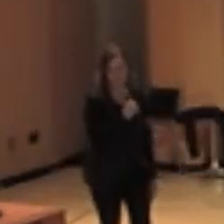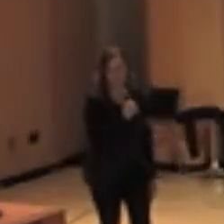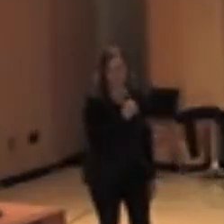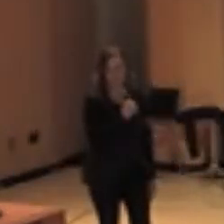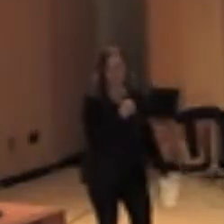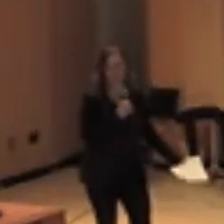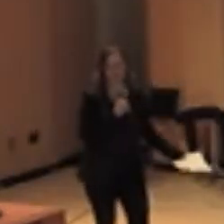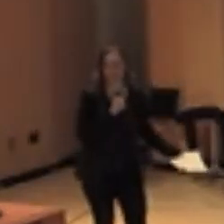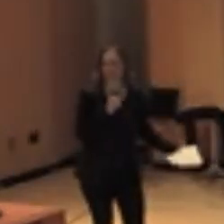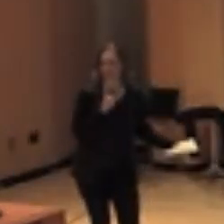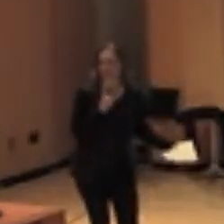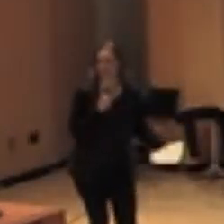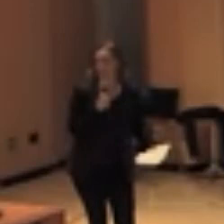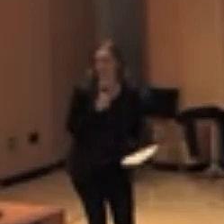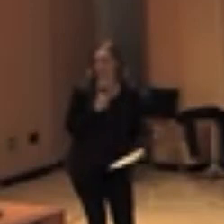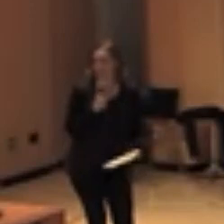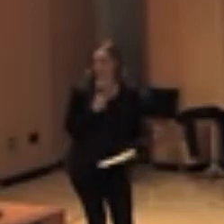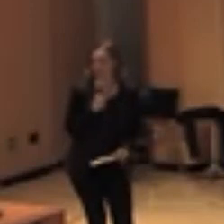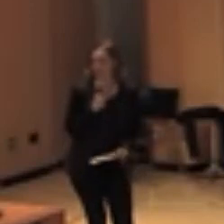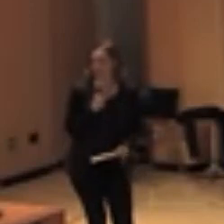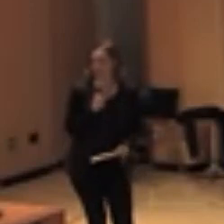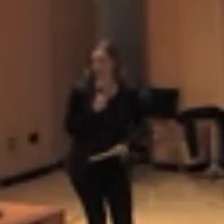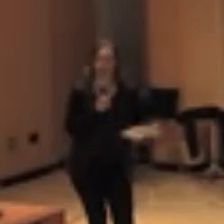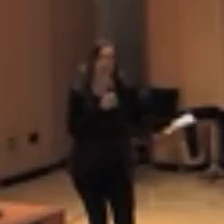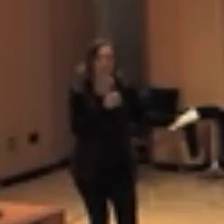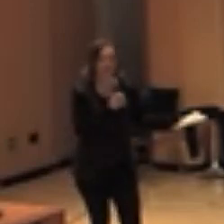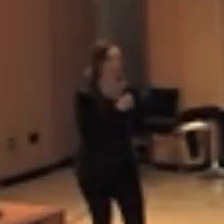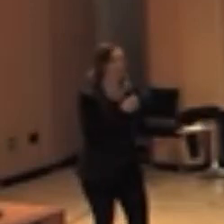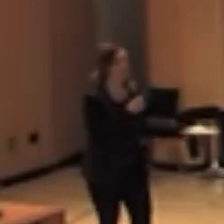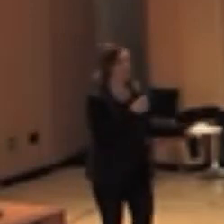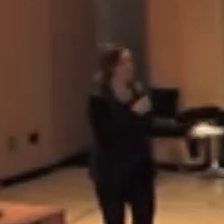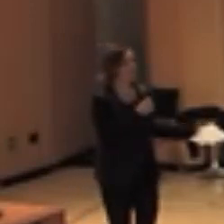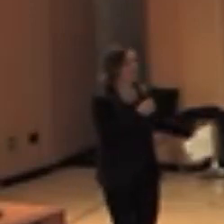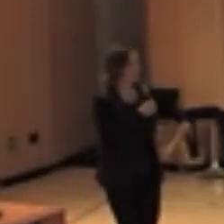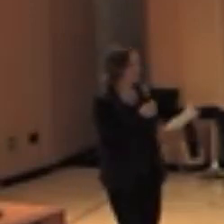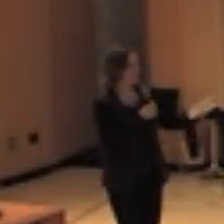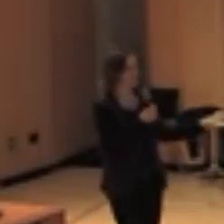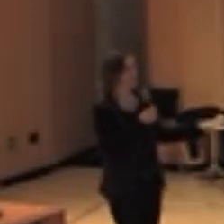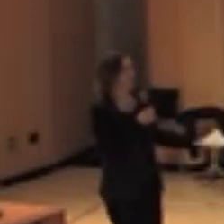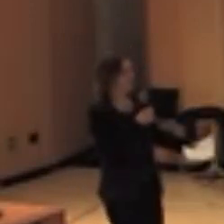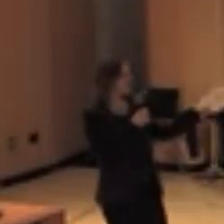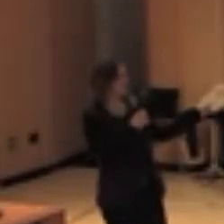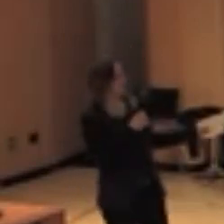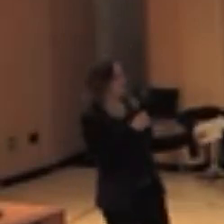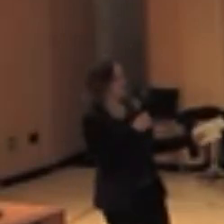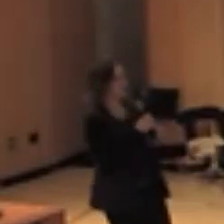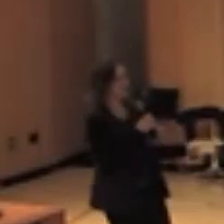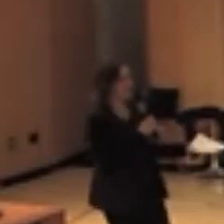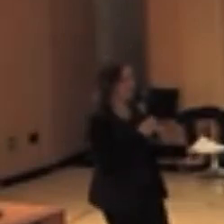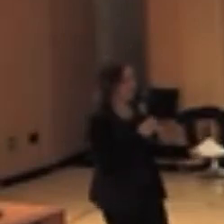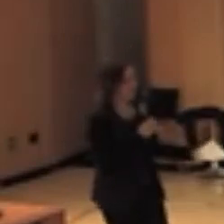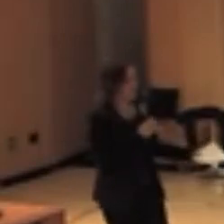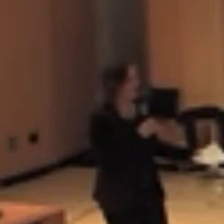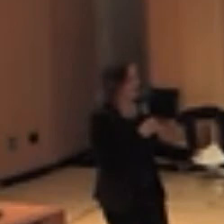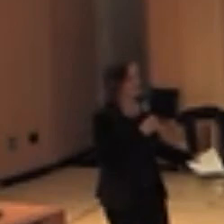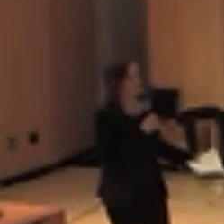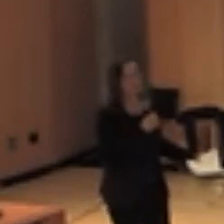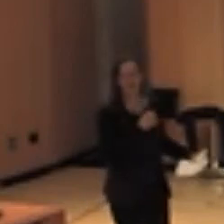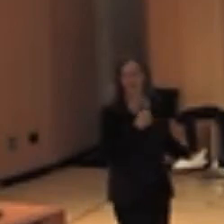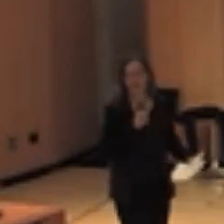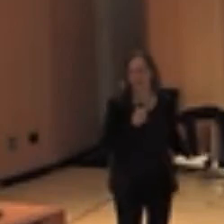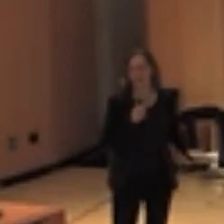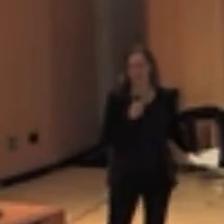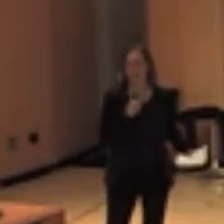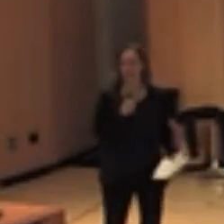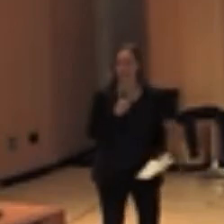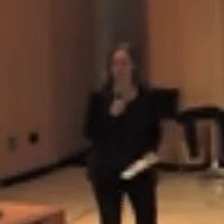know a lot of times when when people think oh there's a Norwegian writer you think you must be in Norway um